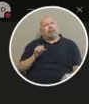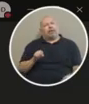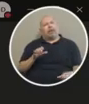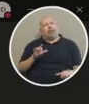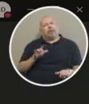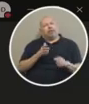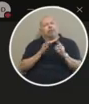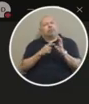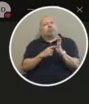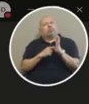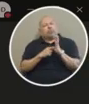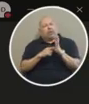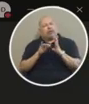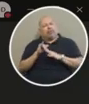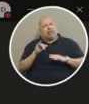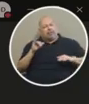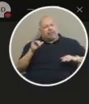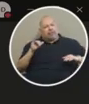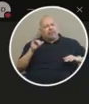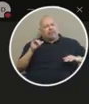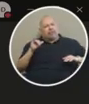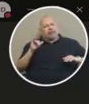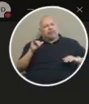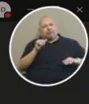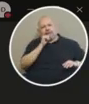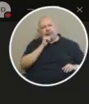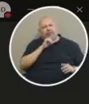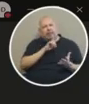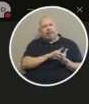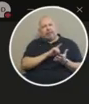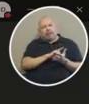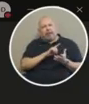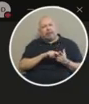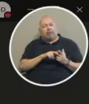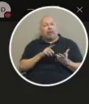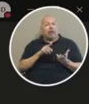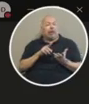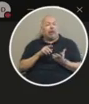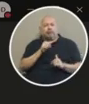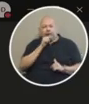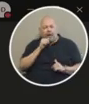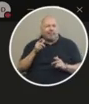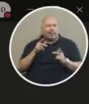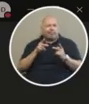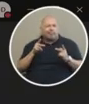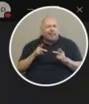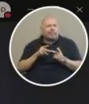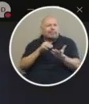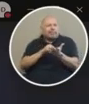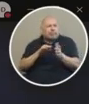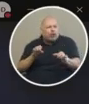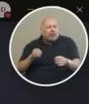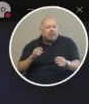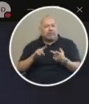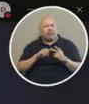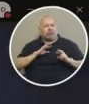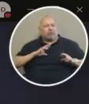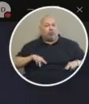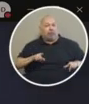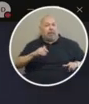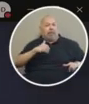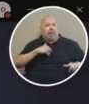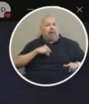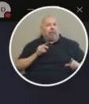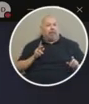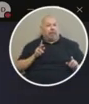can require that private doctors and private facilities are reporting if they